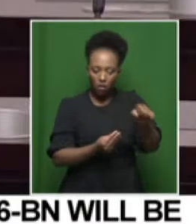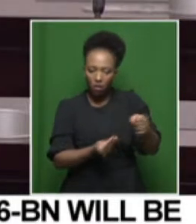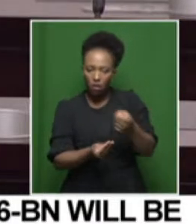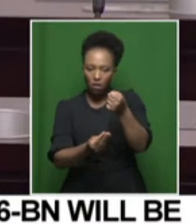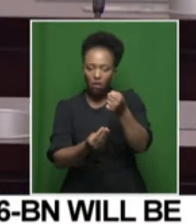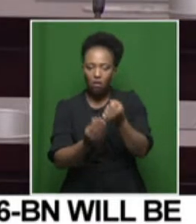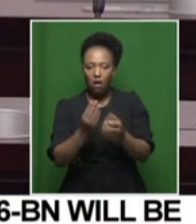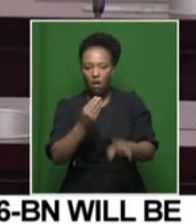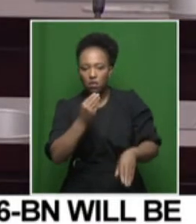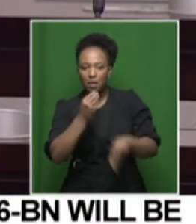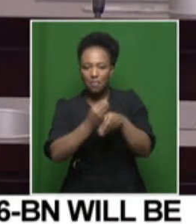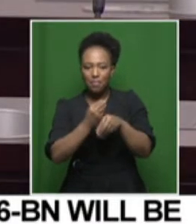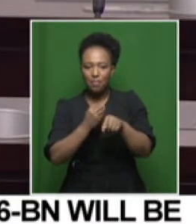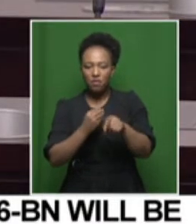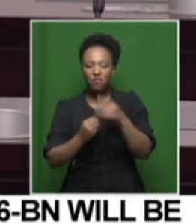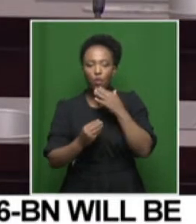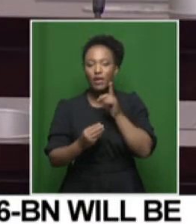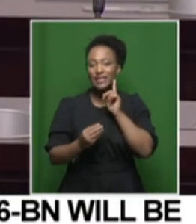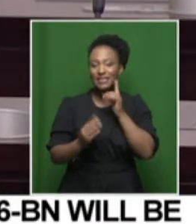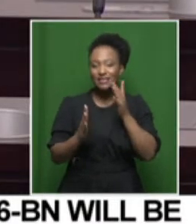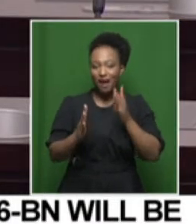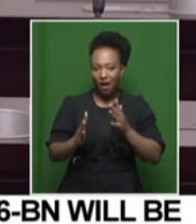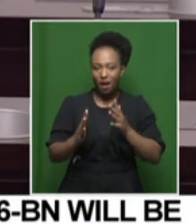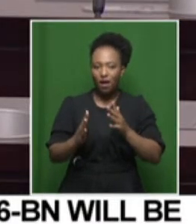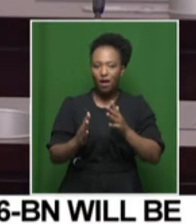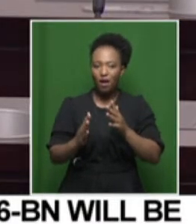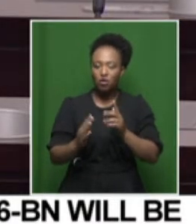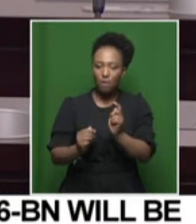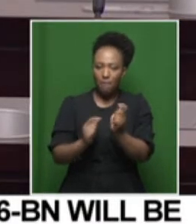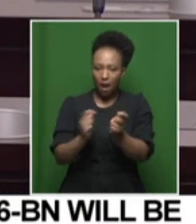shortfalls in the compensation of teachers.